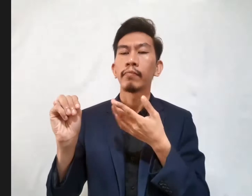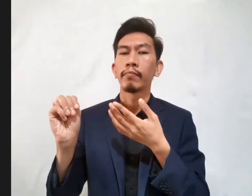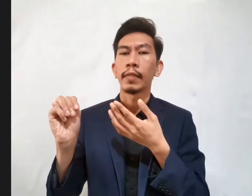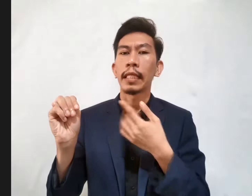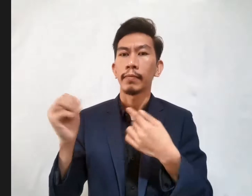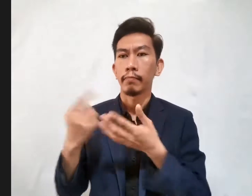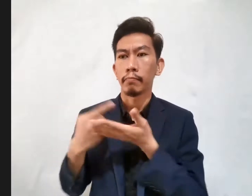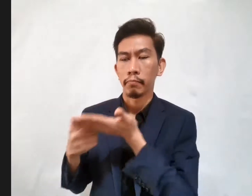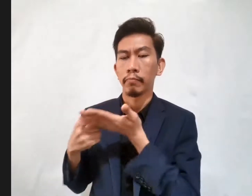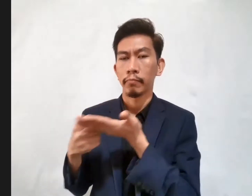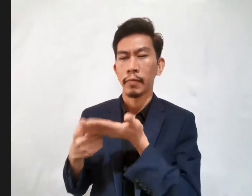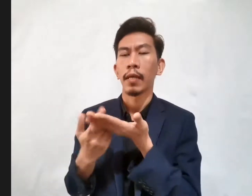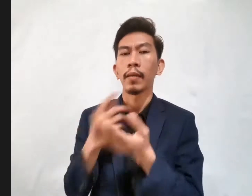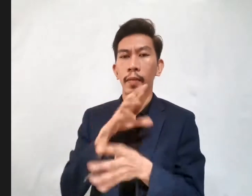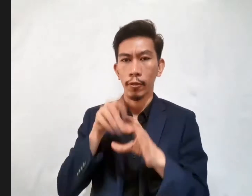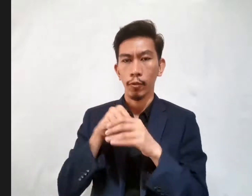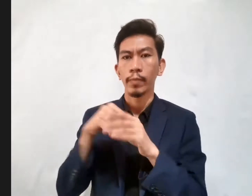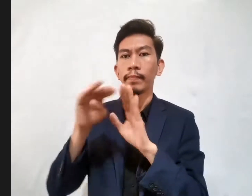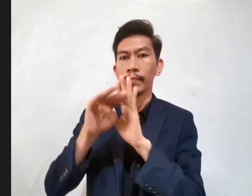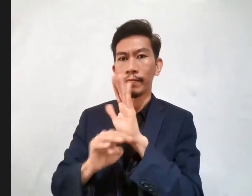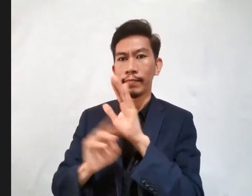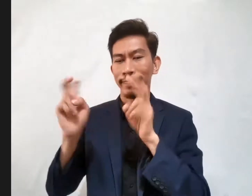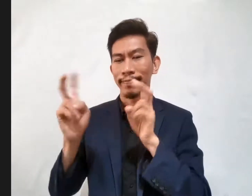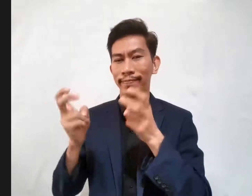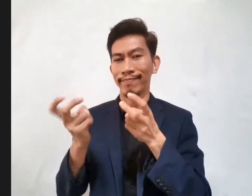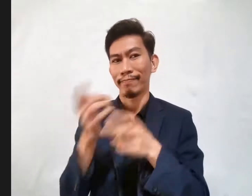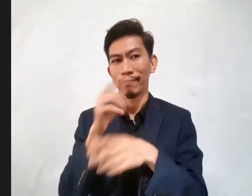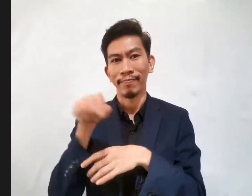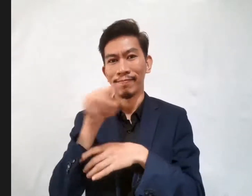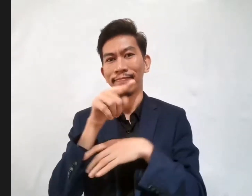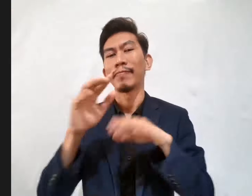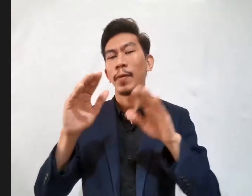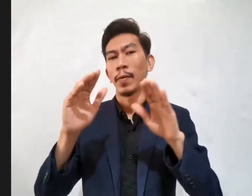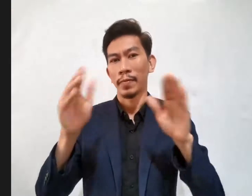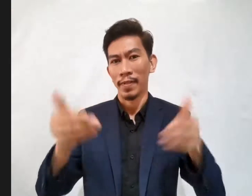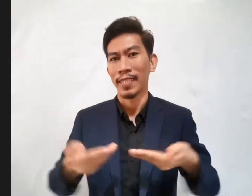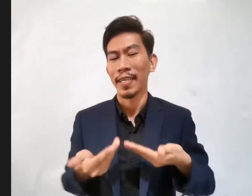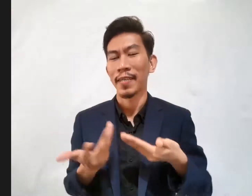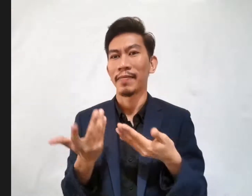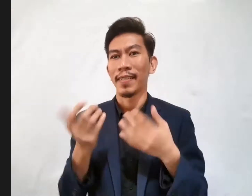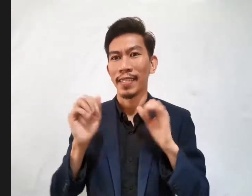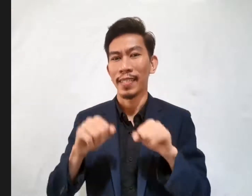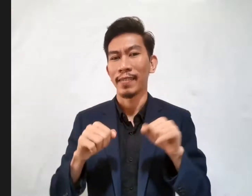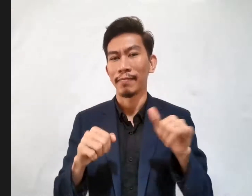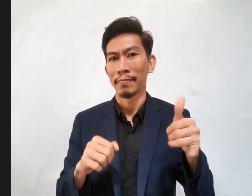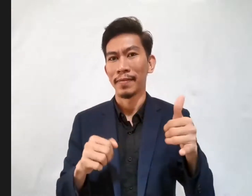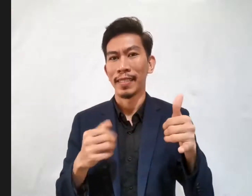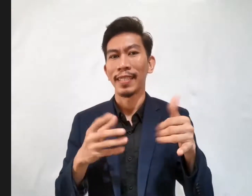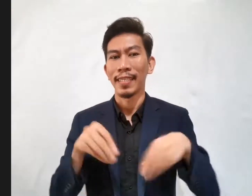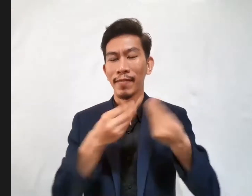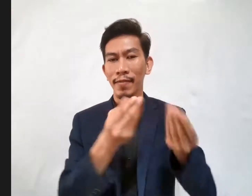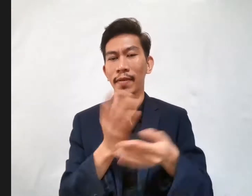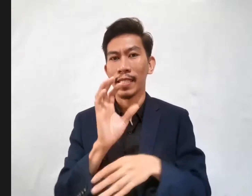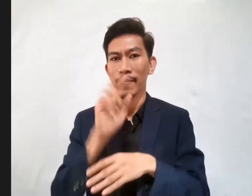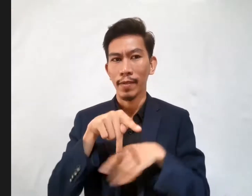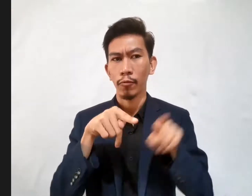part of the agenda. And you guys are welcome, and you can get my mobile number. Baka meron pa kayong gustong